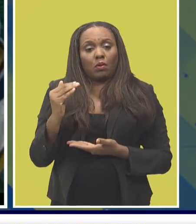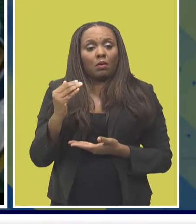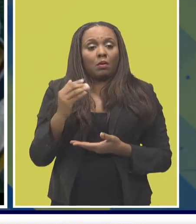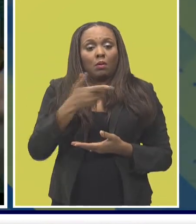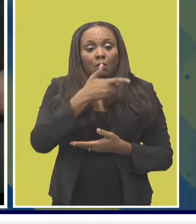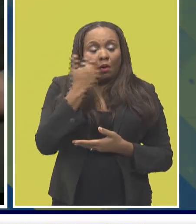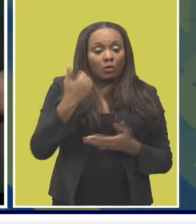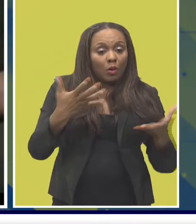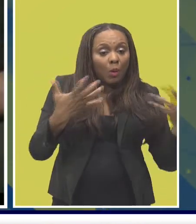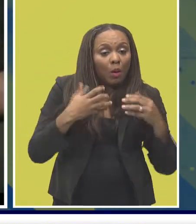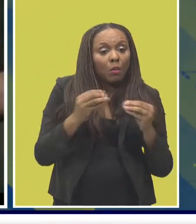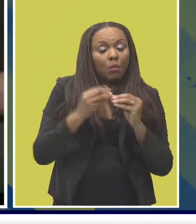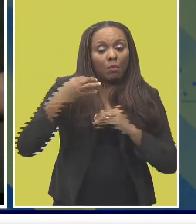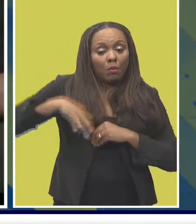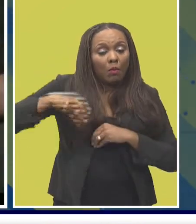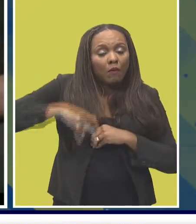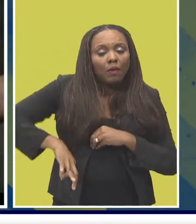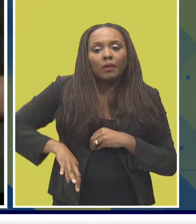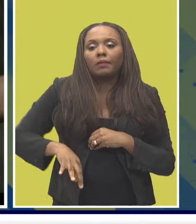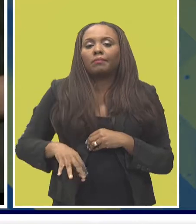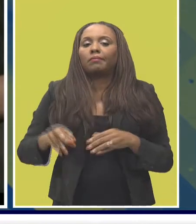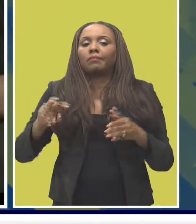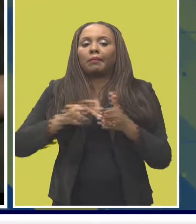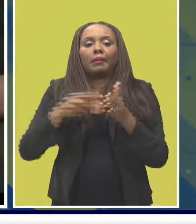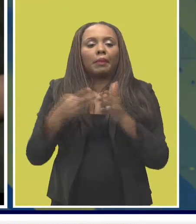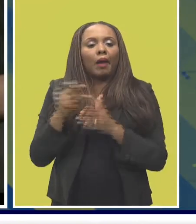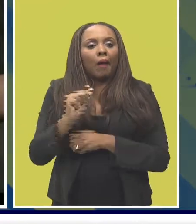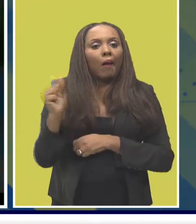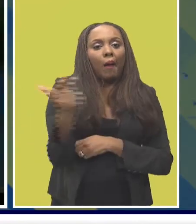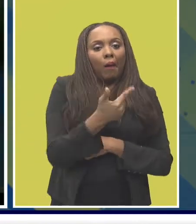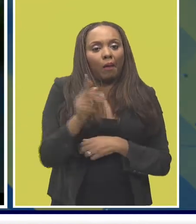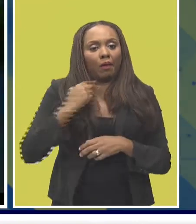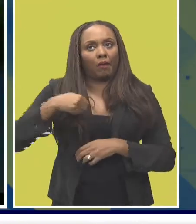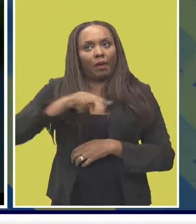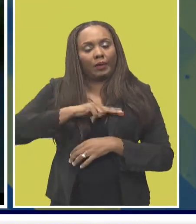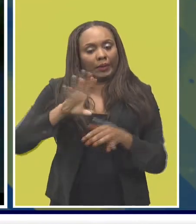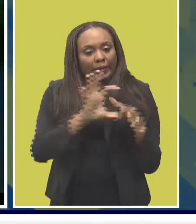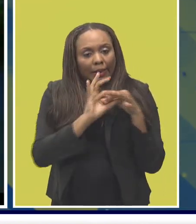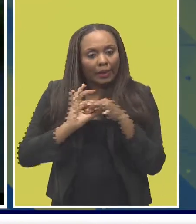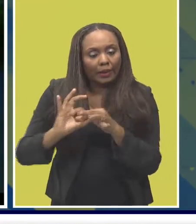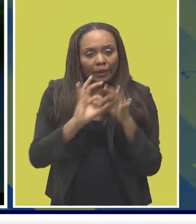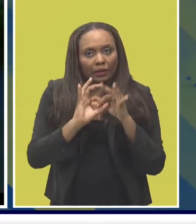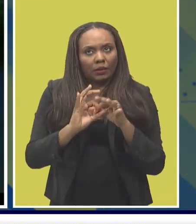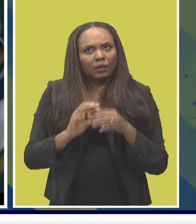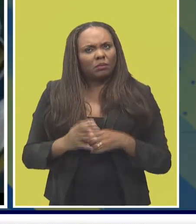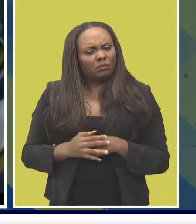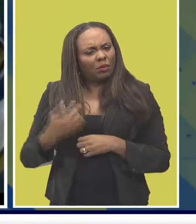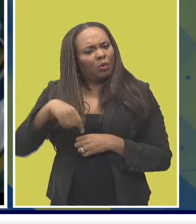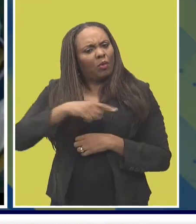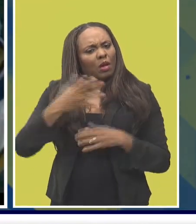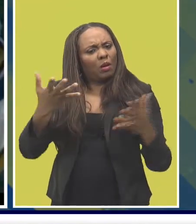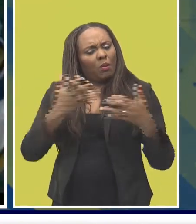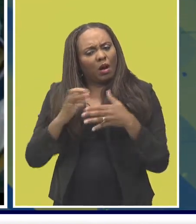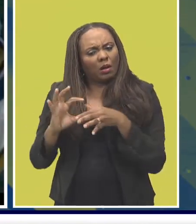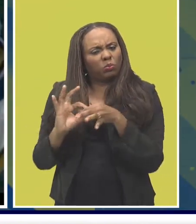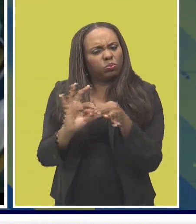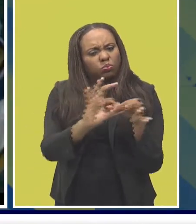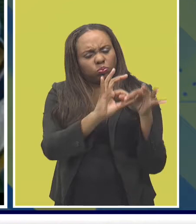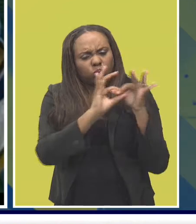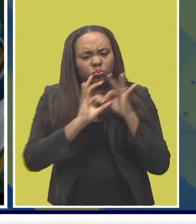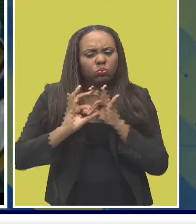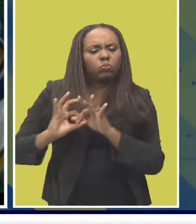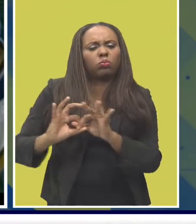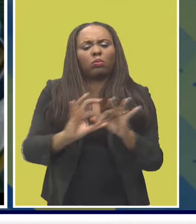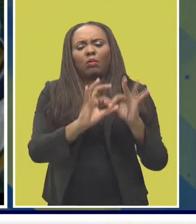profitability. Your ability to be able for us to have the levels of functional cooperation that have been quietly working for us